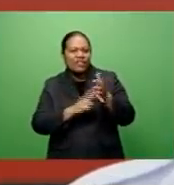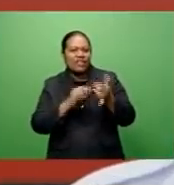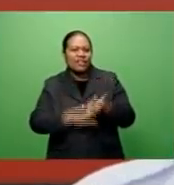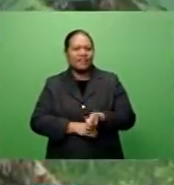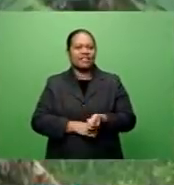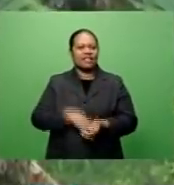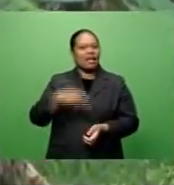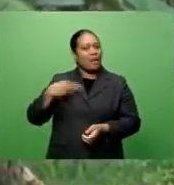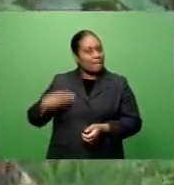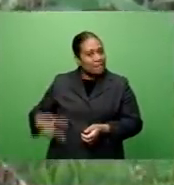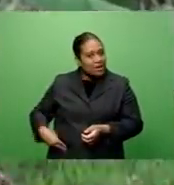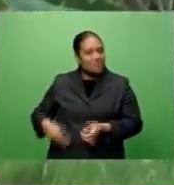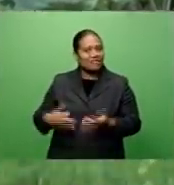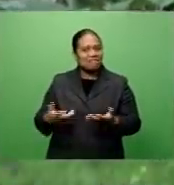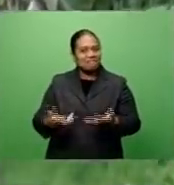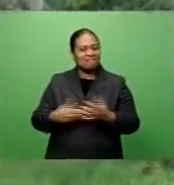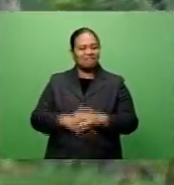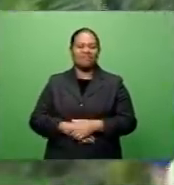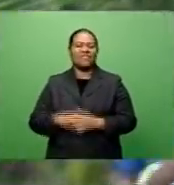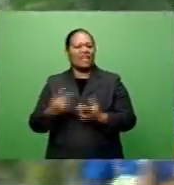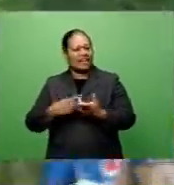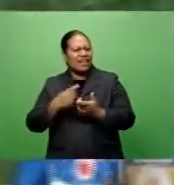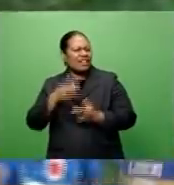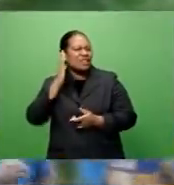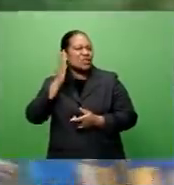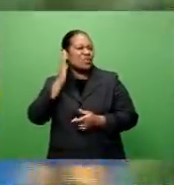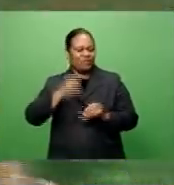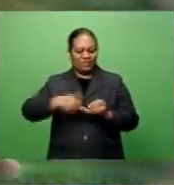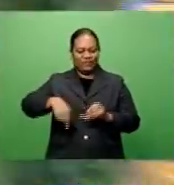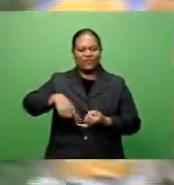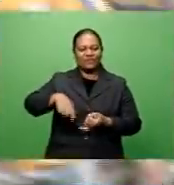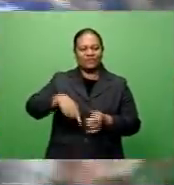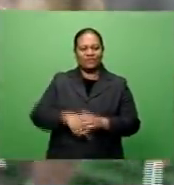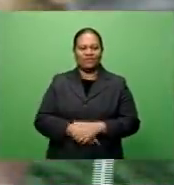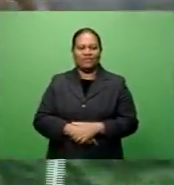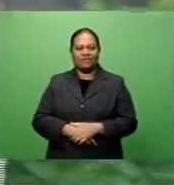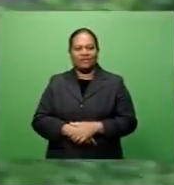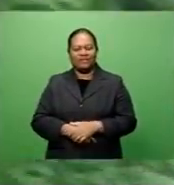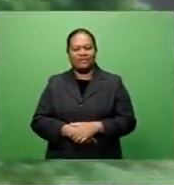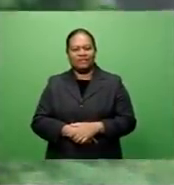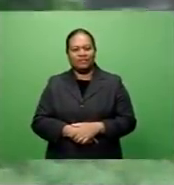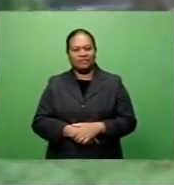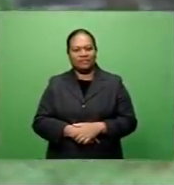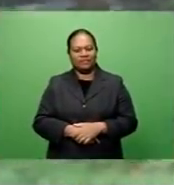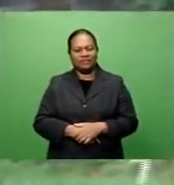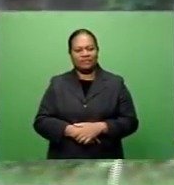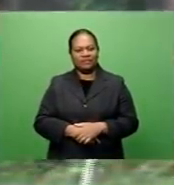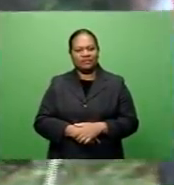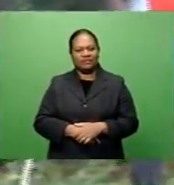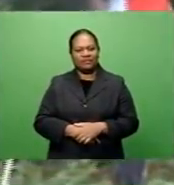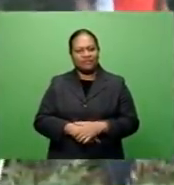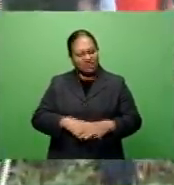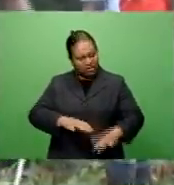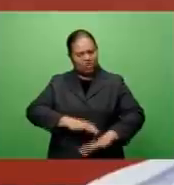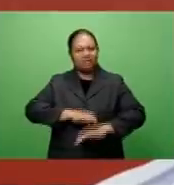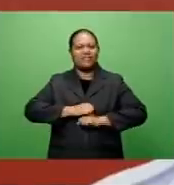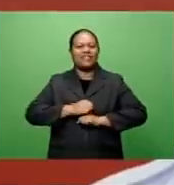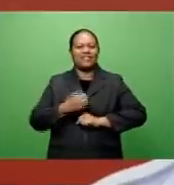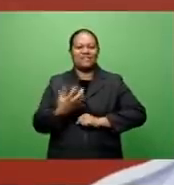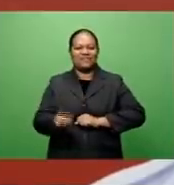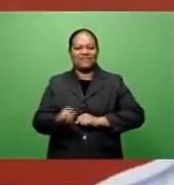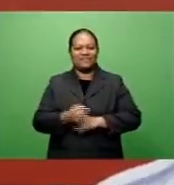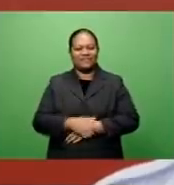brothers from downtown, and other schools in Suva. There are three teams in school. We are really confident,